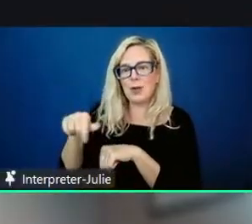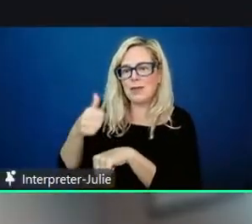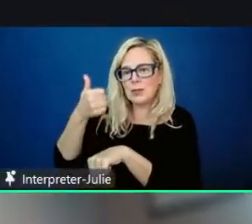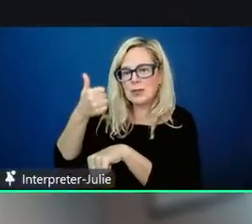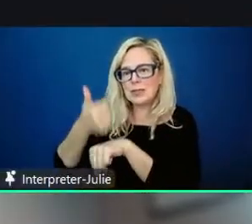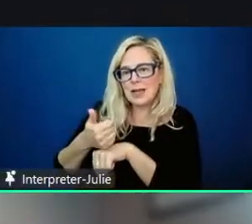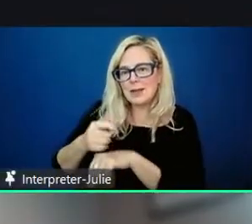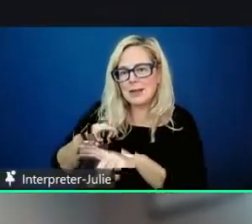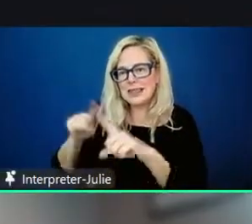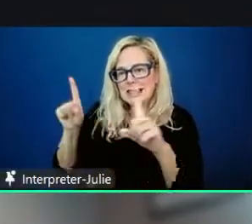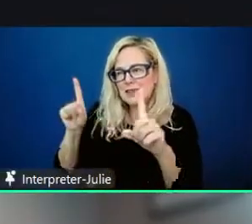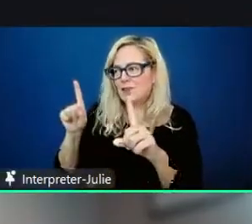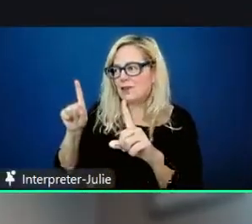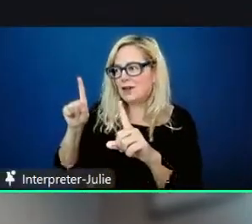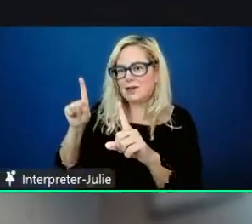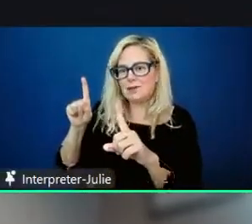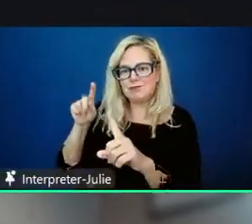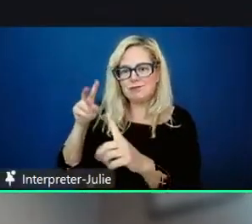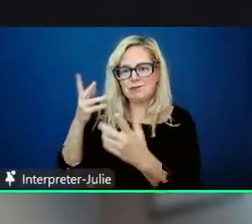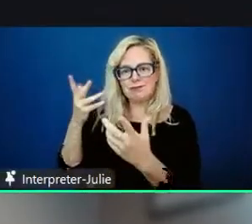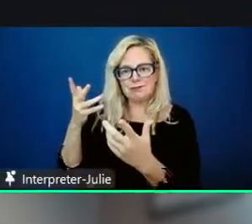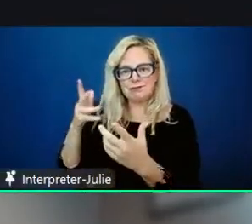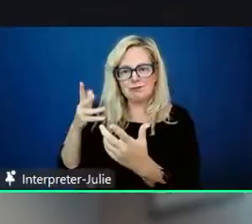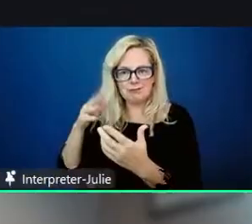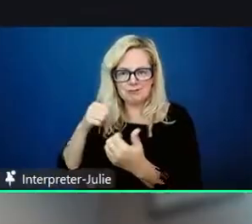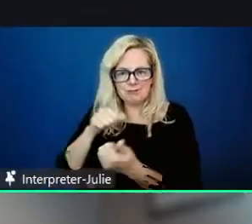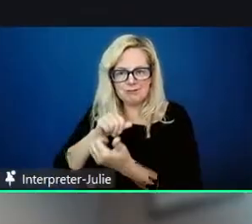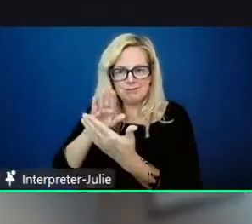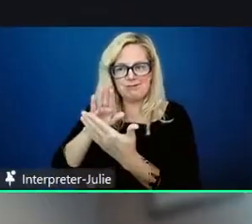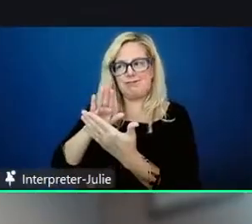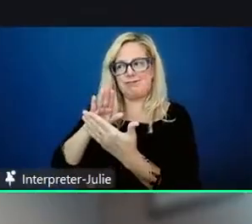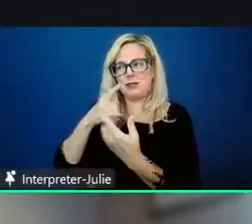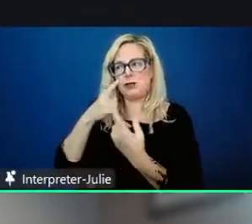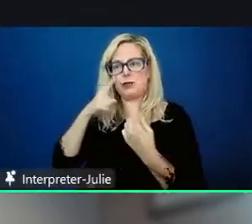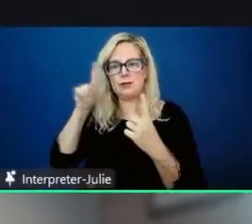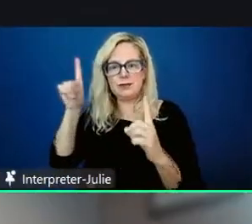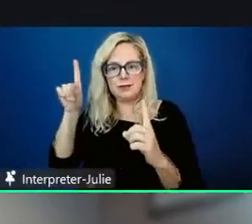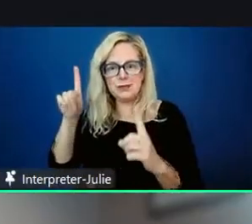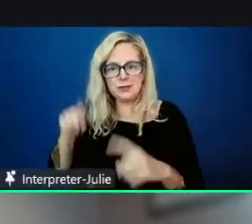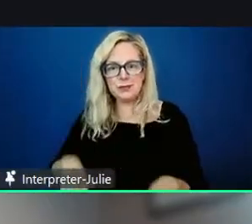the same objective, which is what we'll be talking about today.